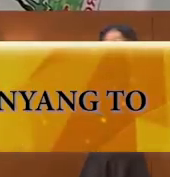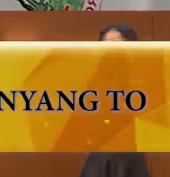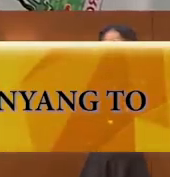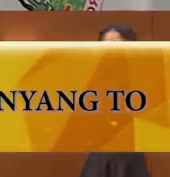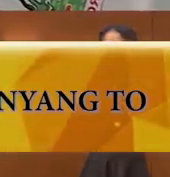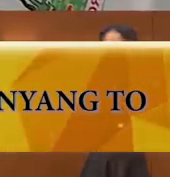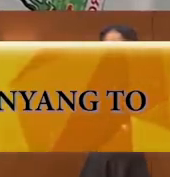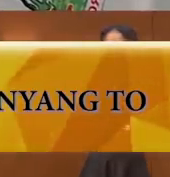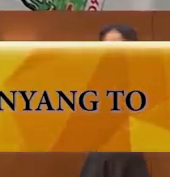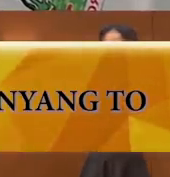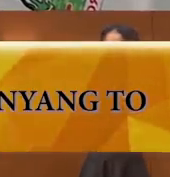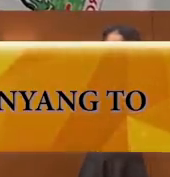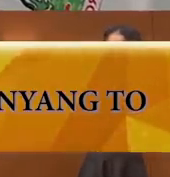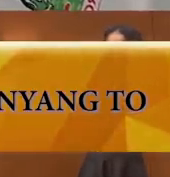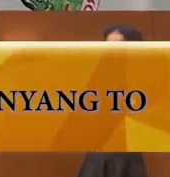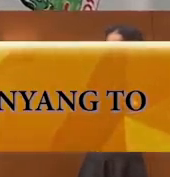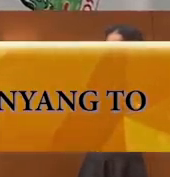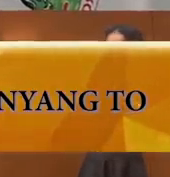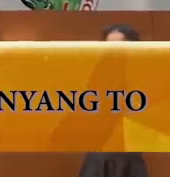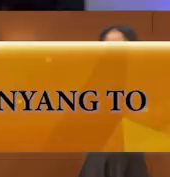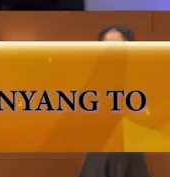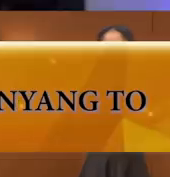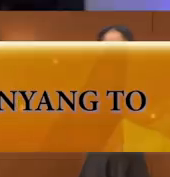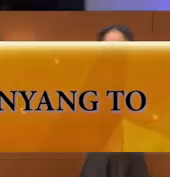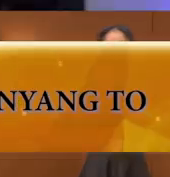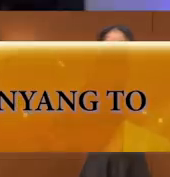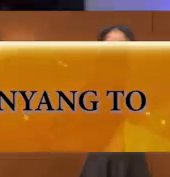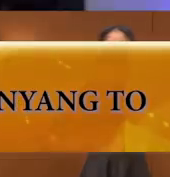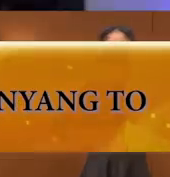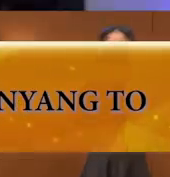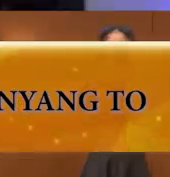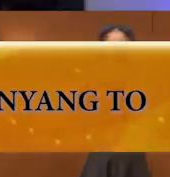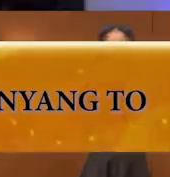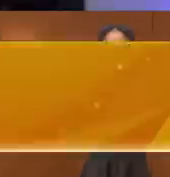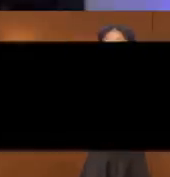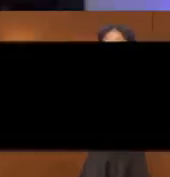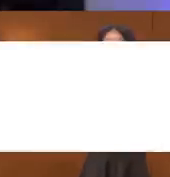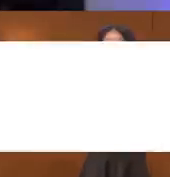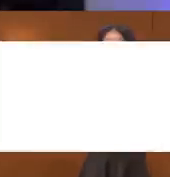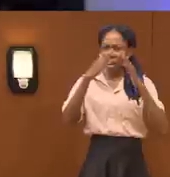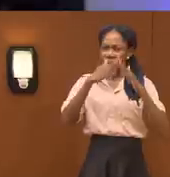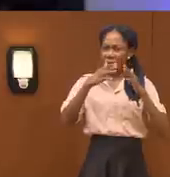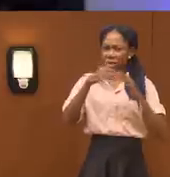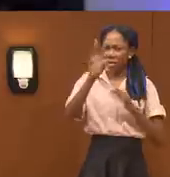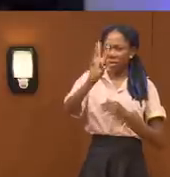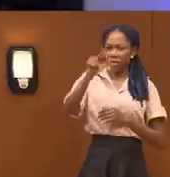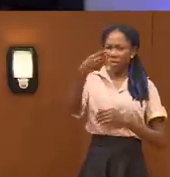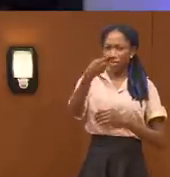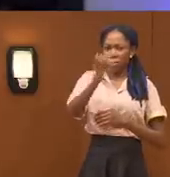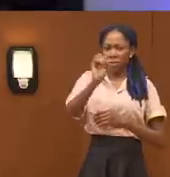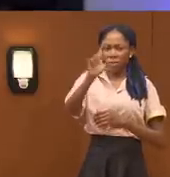represent her in court today. Go ahead. Mm-hmm. So it was an old building. And we noticed